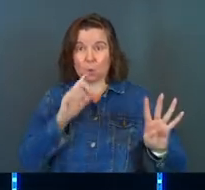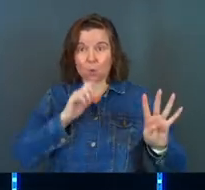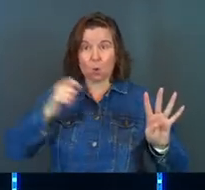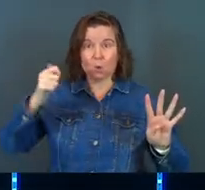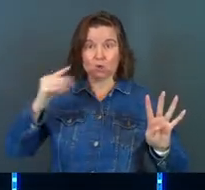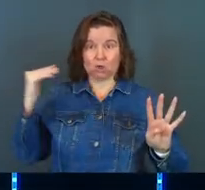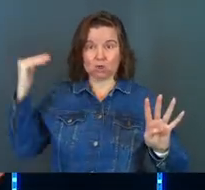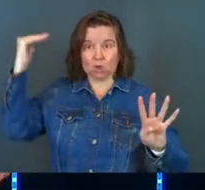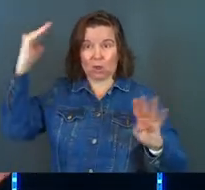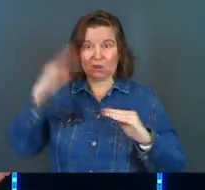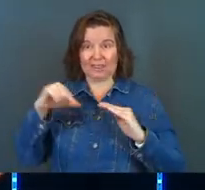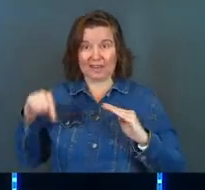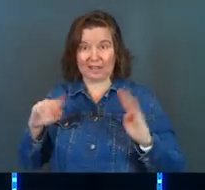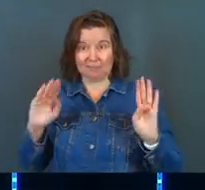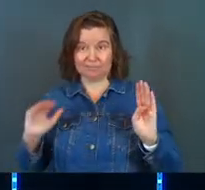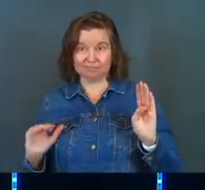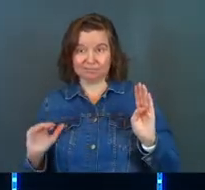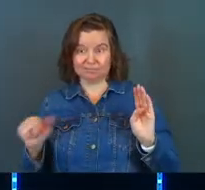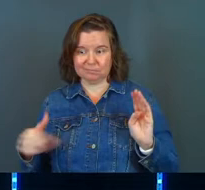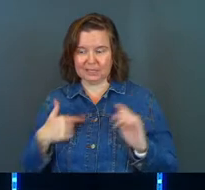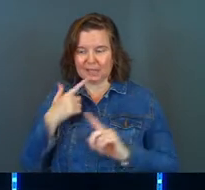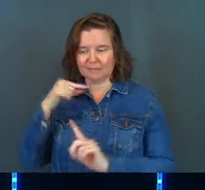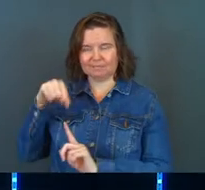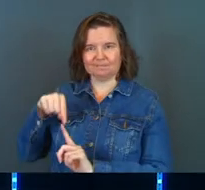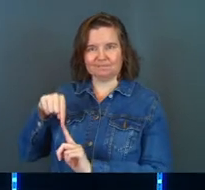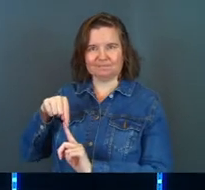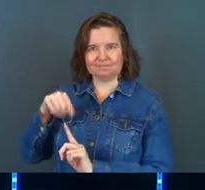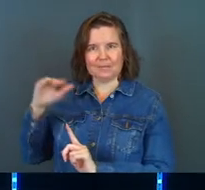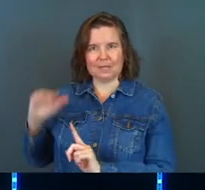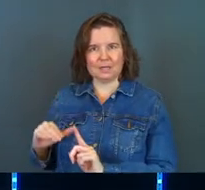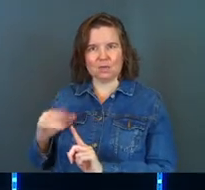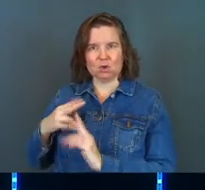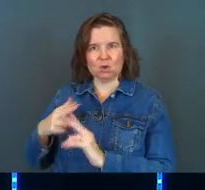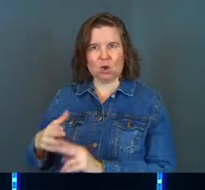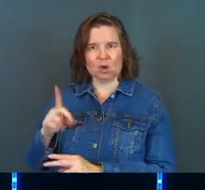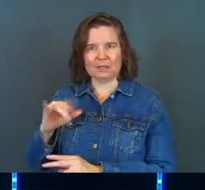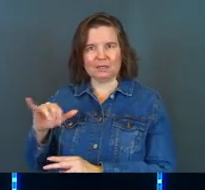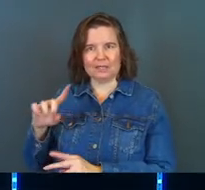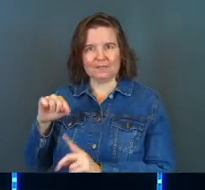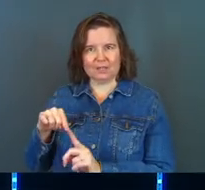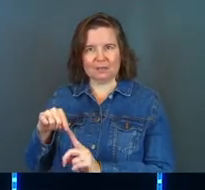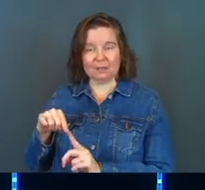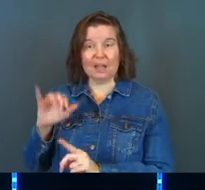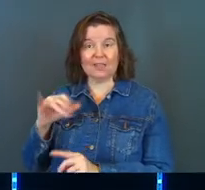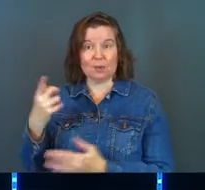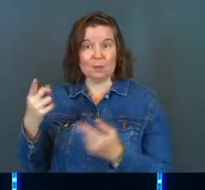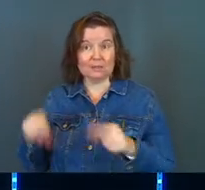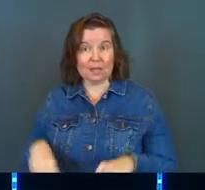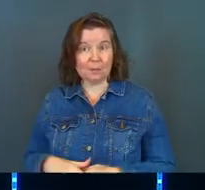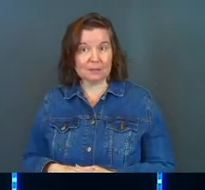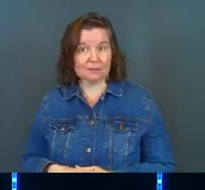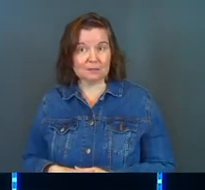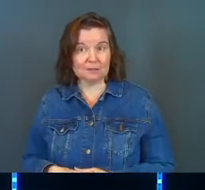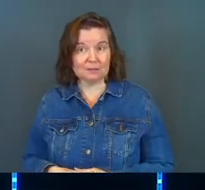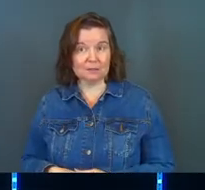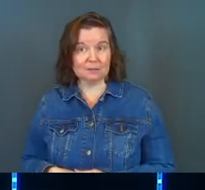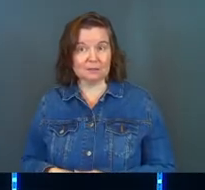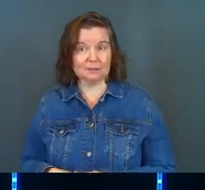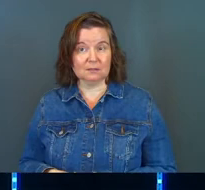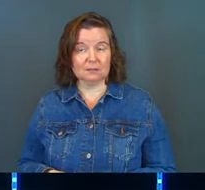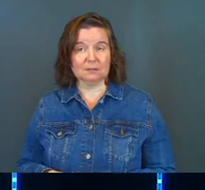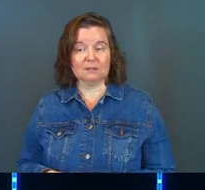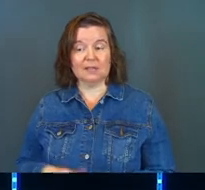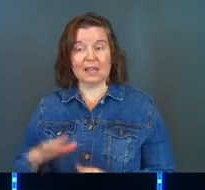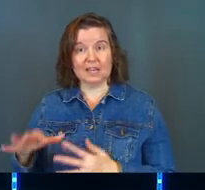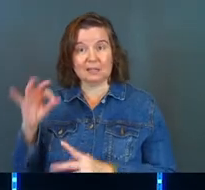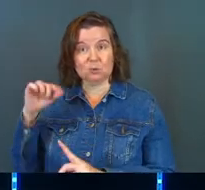and taller than him, God said, take the runt of the litter called David. And that's what happened.